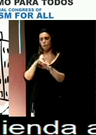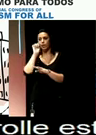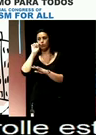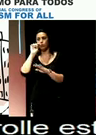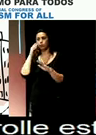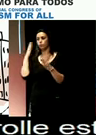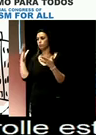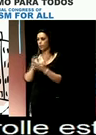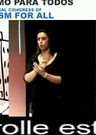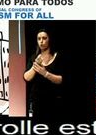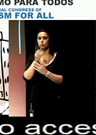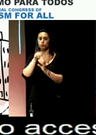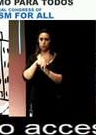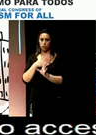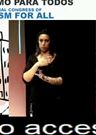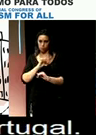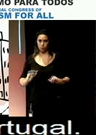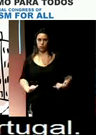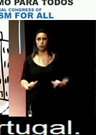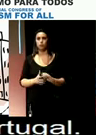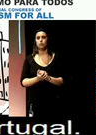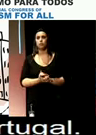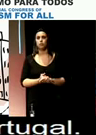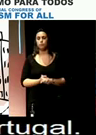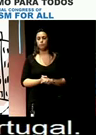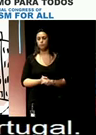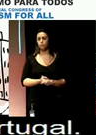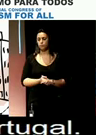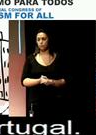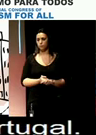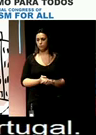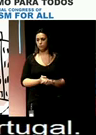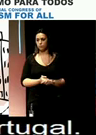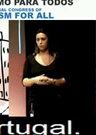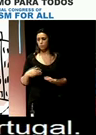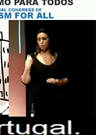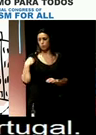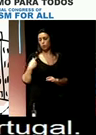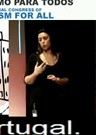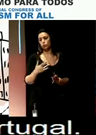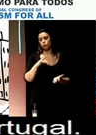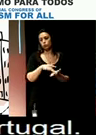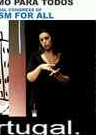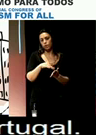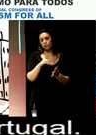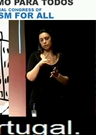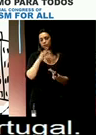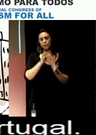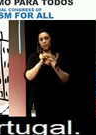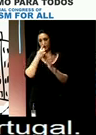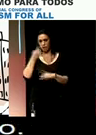This was last September 12. Also at